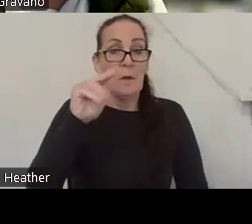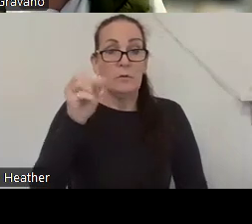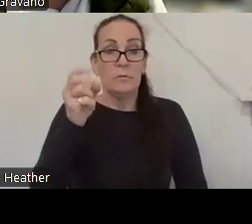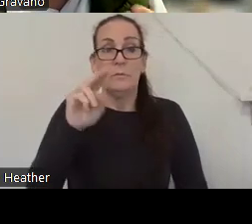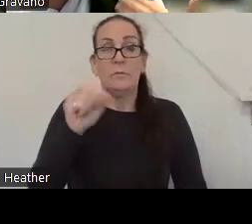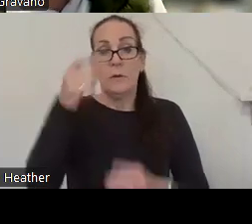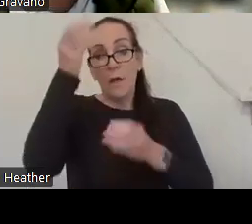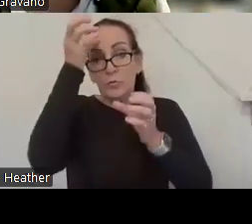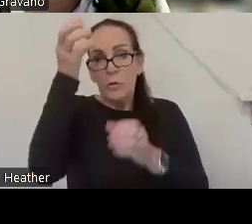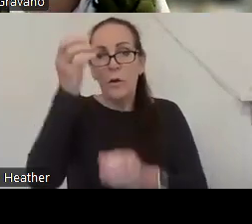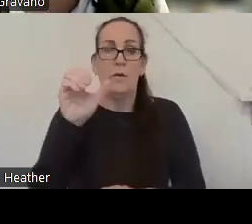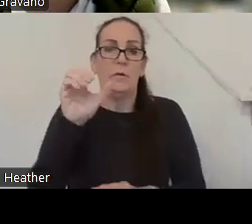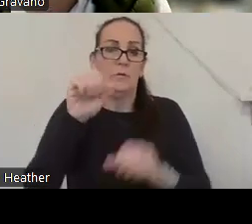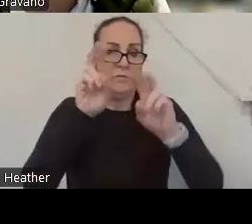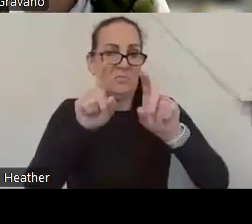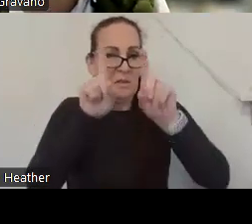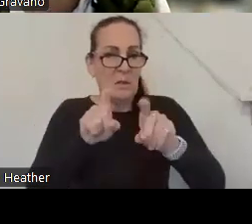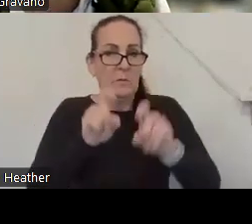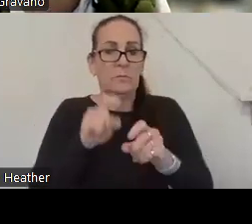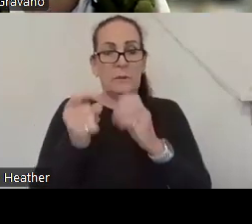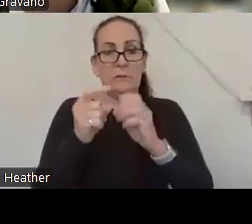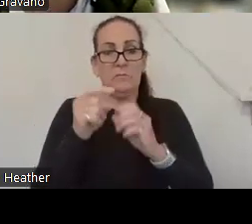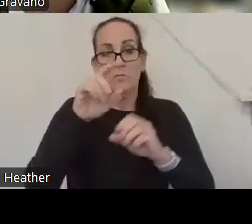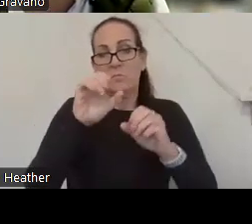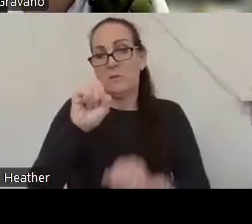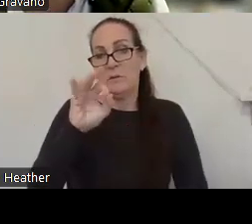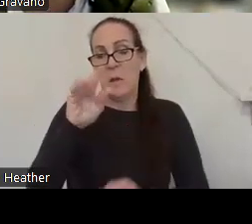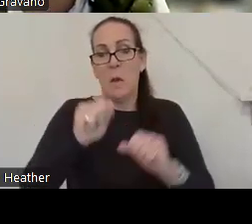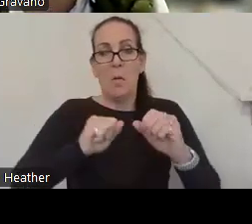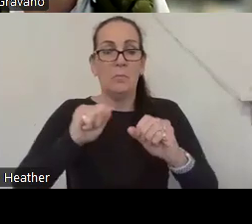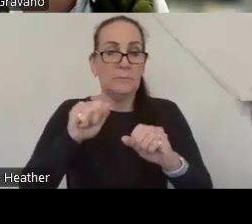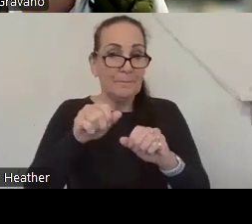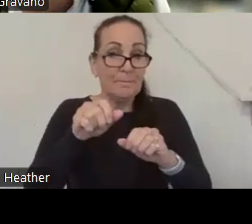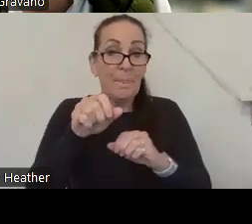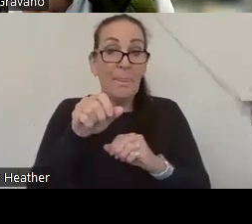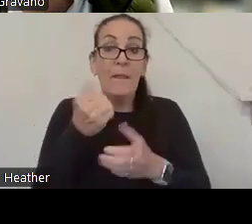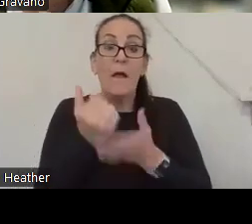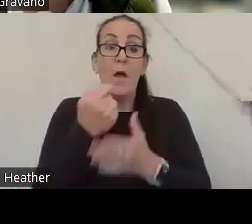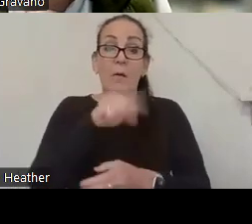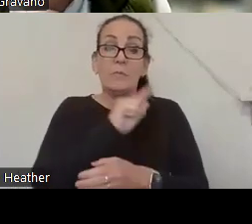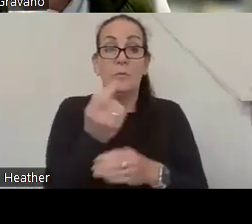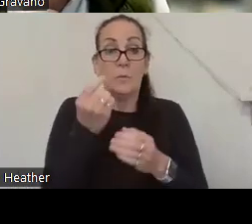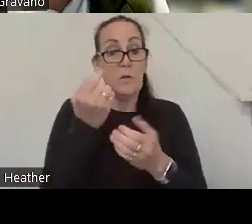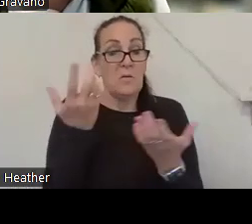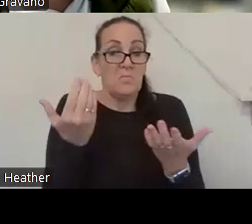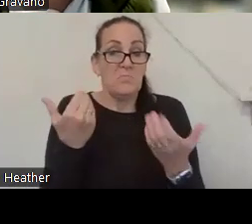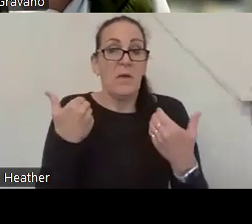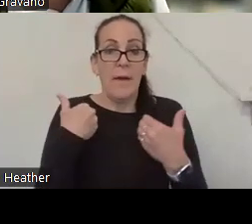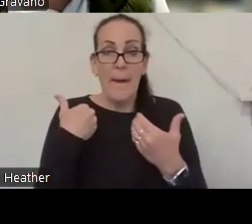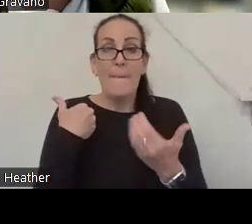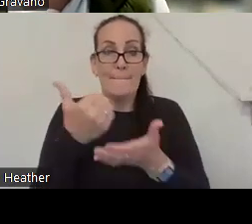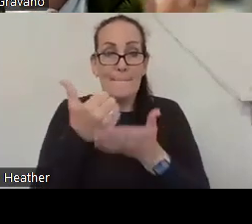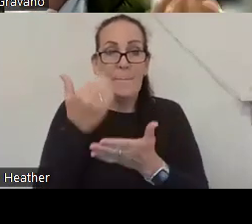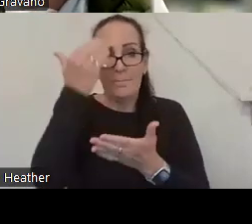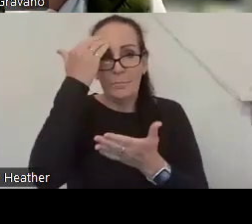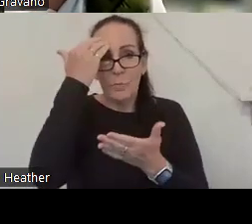to make sure that we're just not getting random responses, because we have that problem with online survey data at times, as well as some demographics to learn more about who.